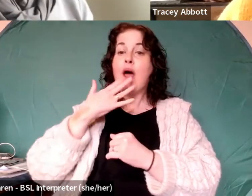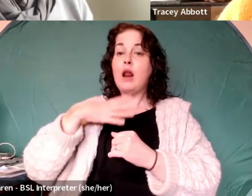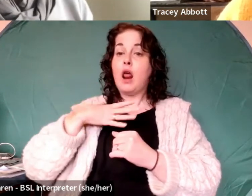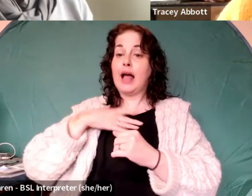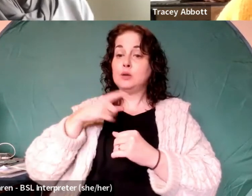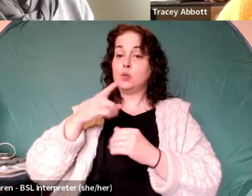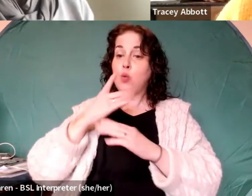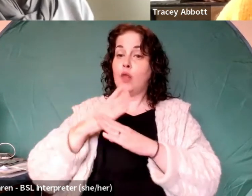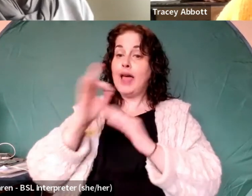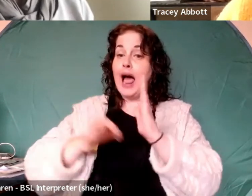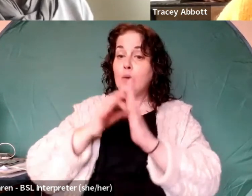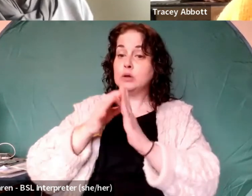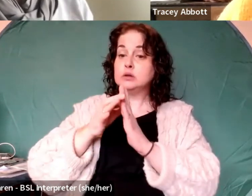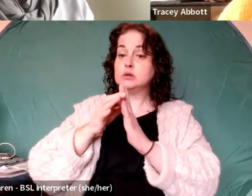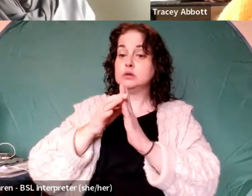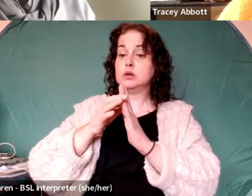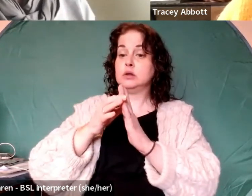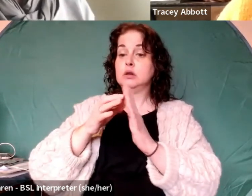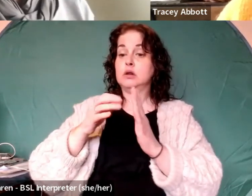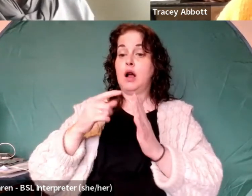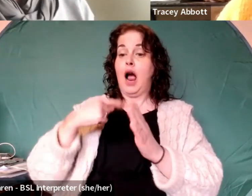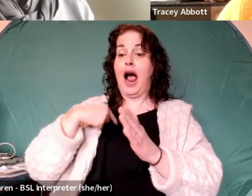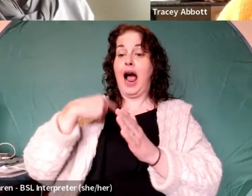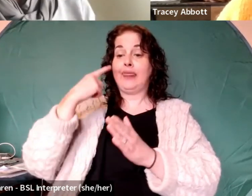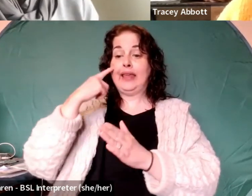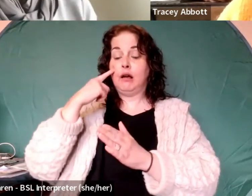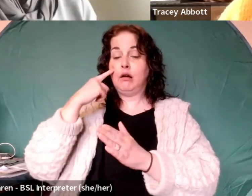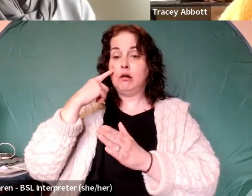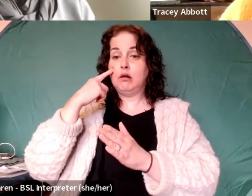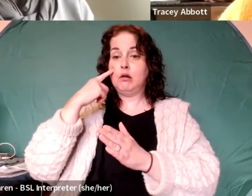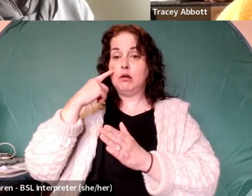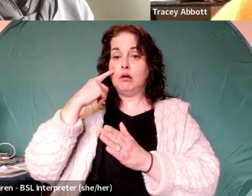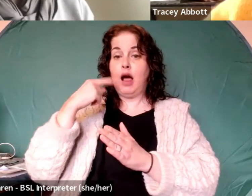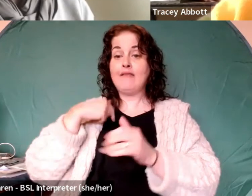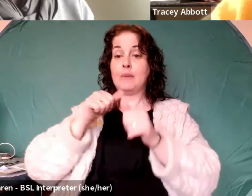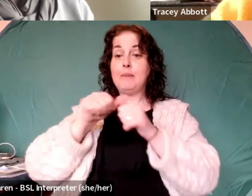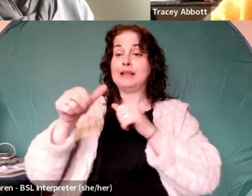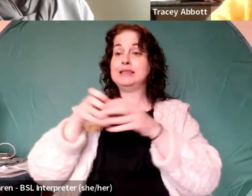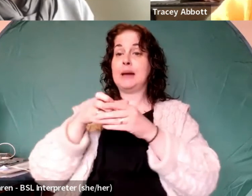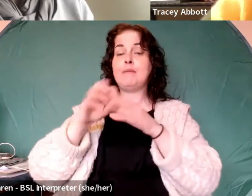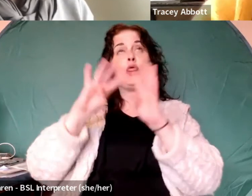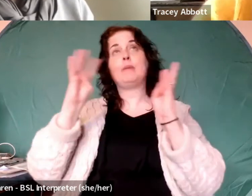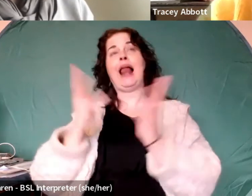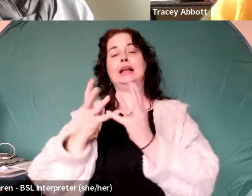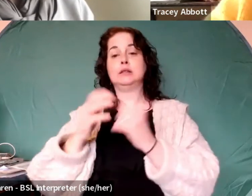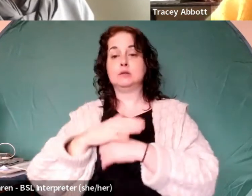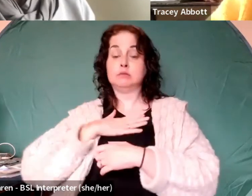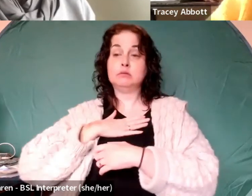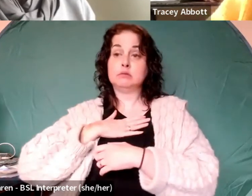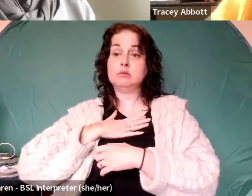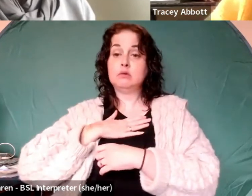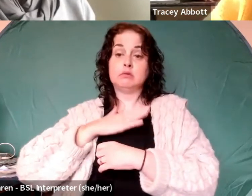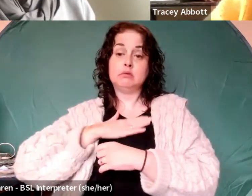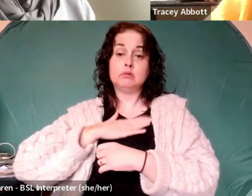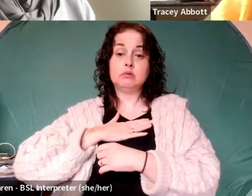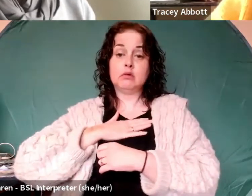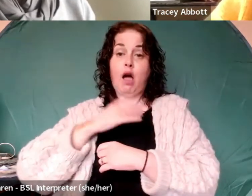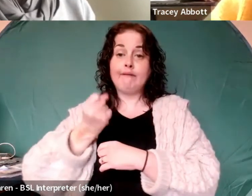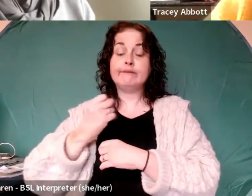those hours? And all of those kinds of things. And I think, I have the best team on the planet, I definitely do.